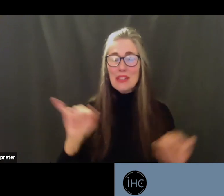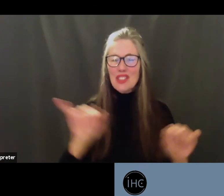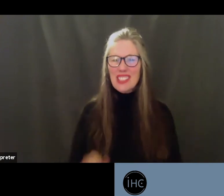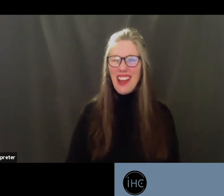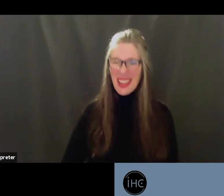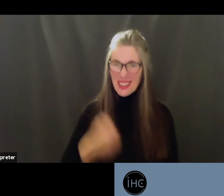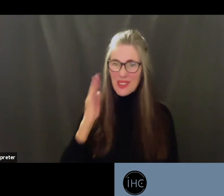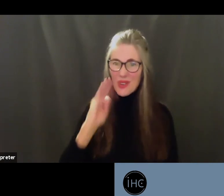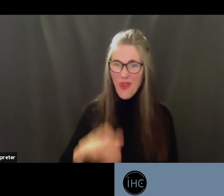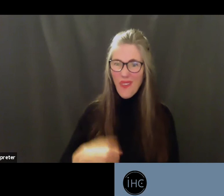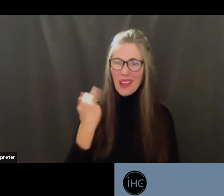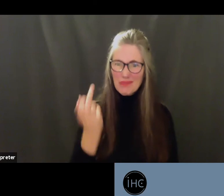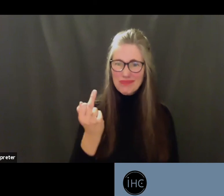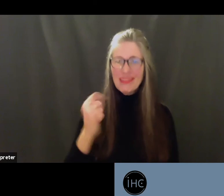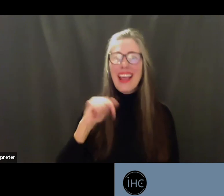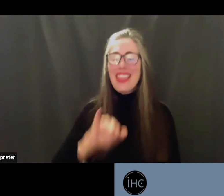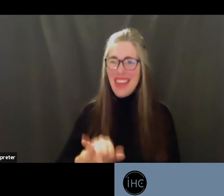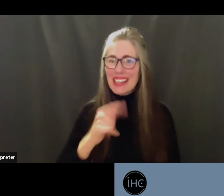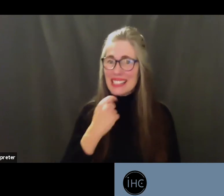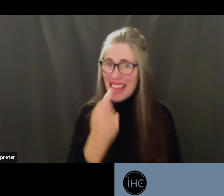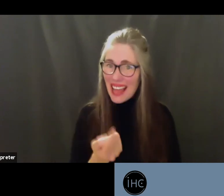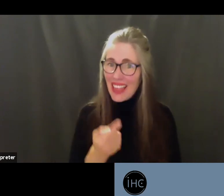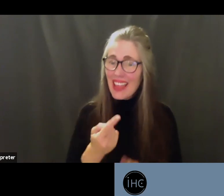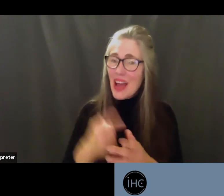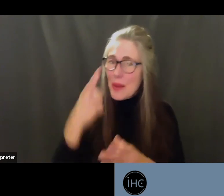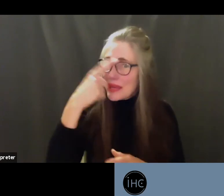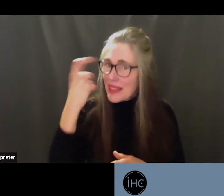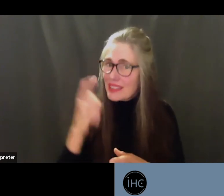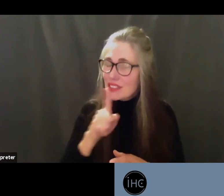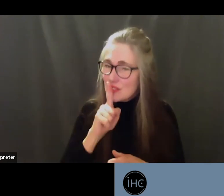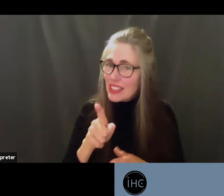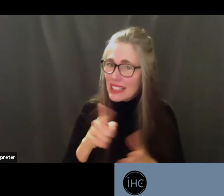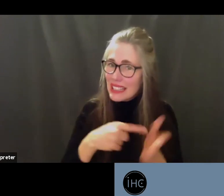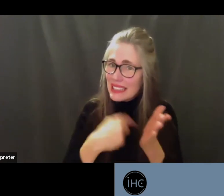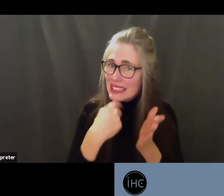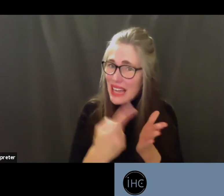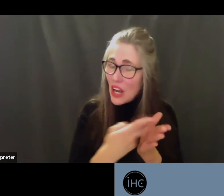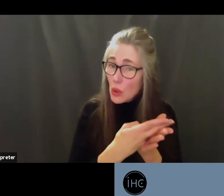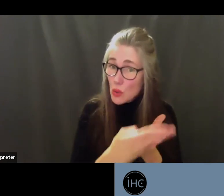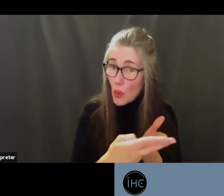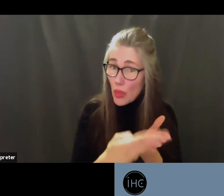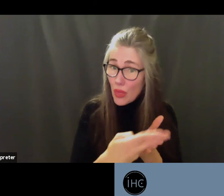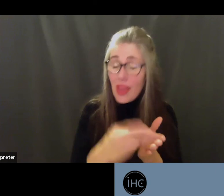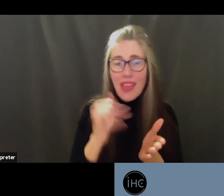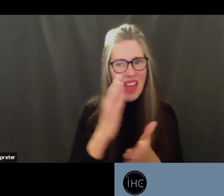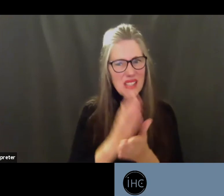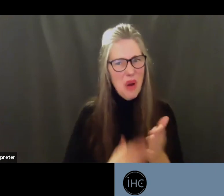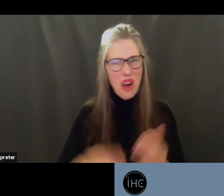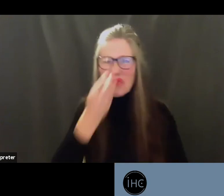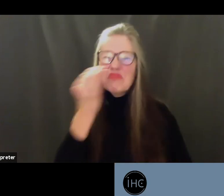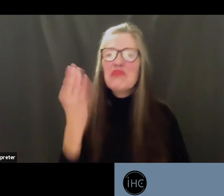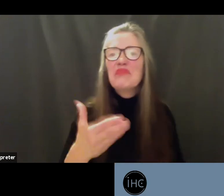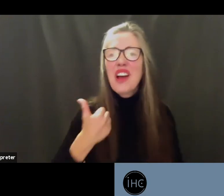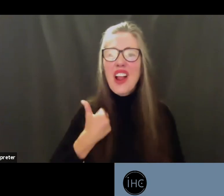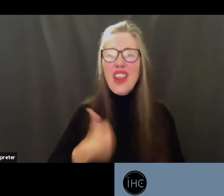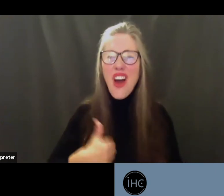stretching the truth and having disrespect for the notion of truth is part of the lawlessness. I know that sounds